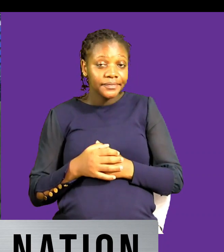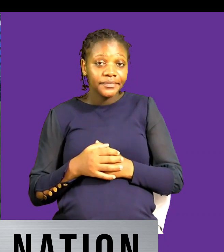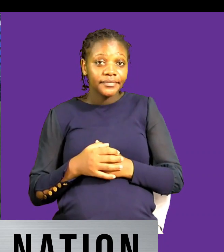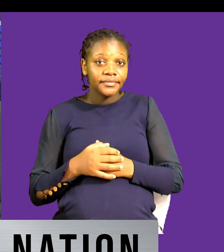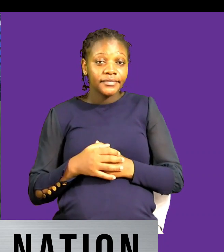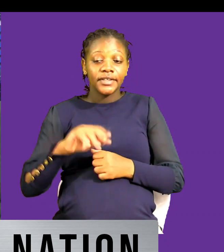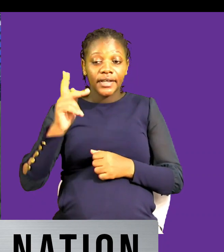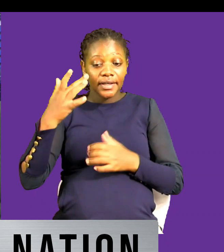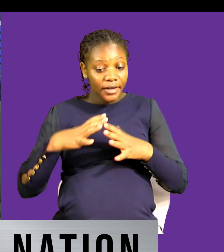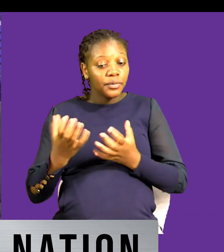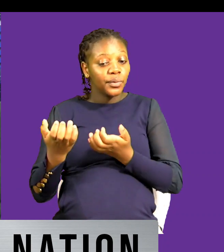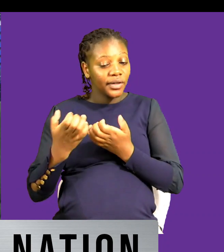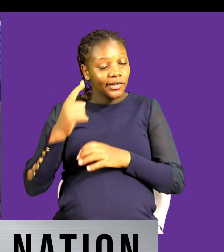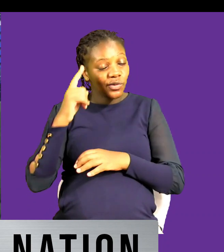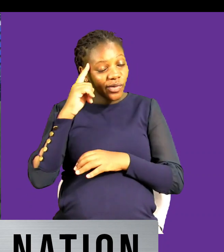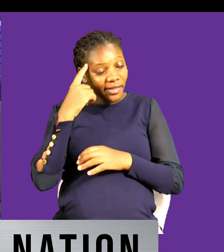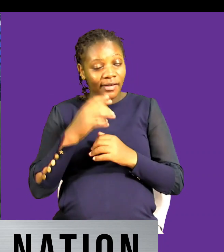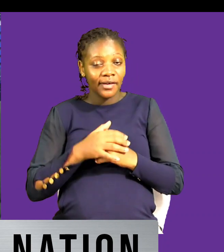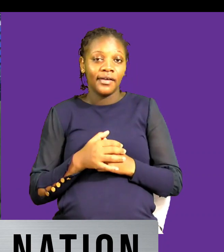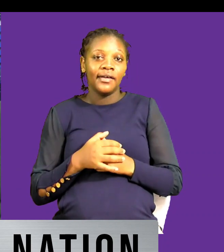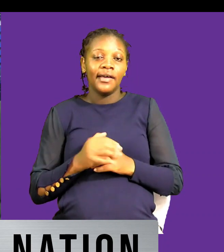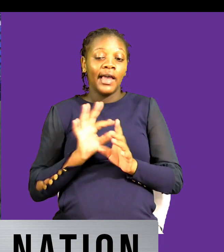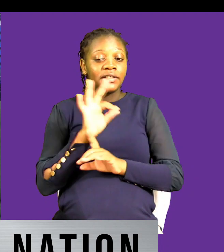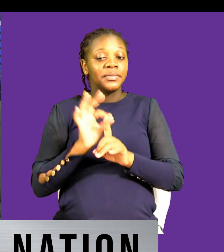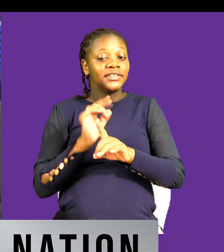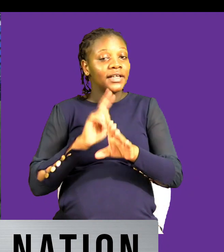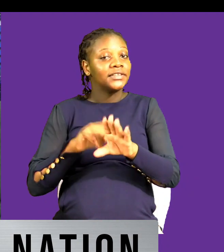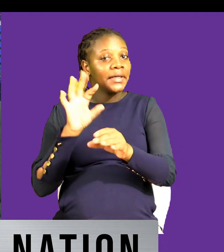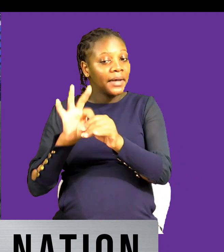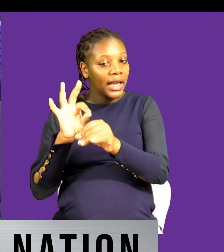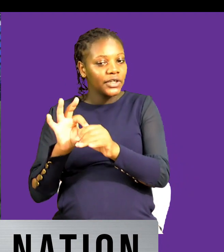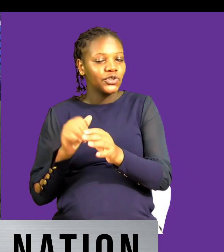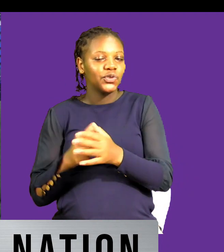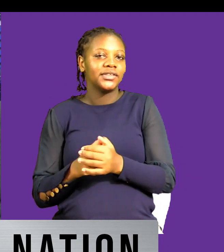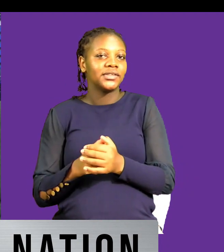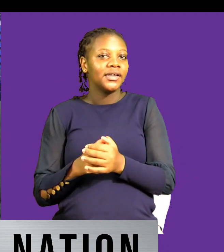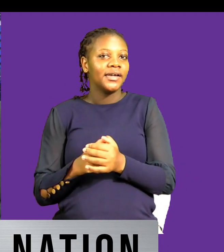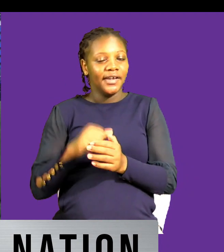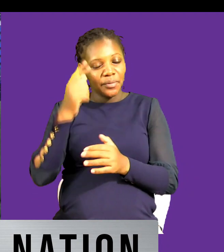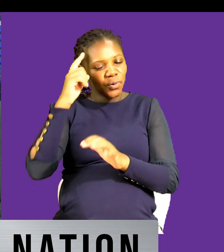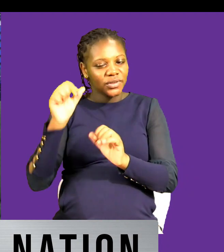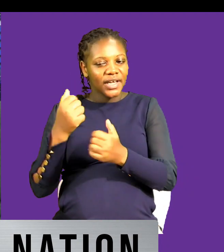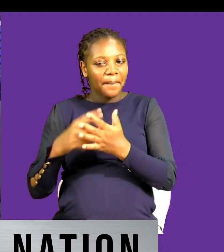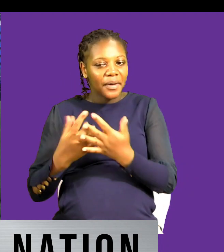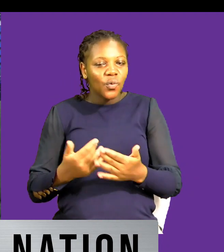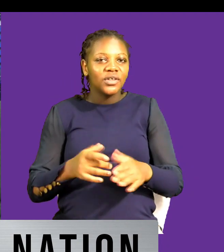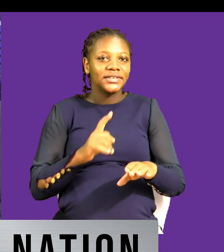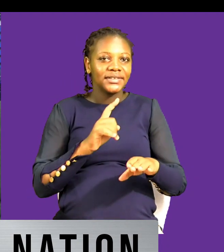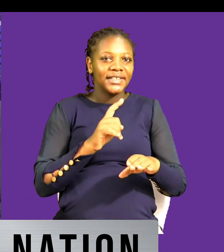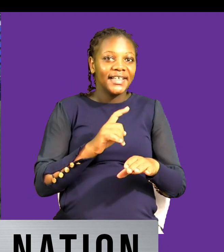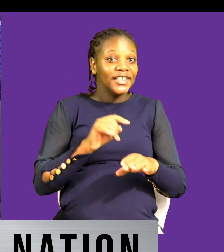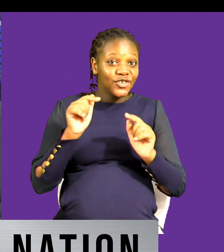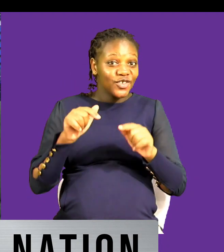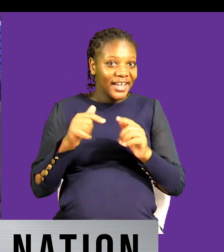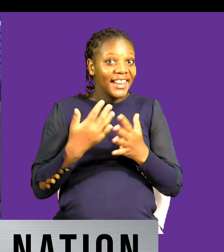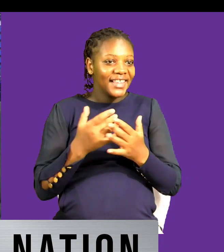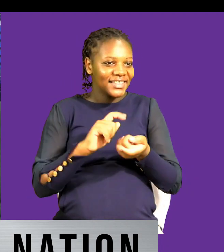is a frenzy during elections. Mm-hmm. So you have a situation that where an election is about, and these days it has